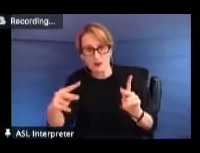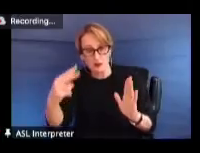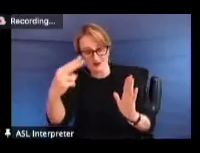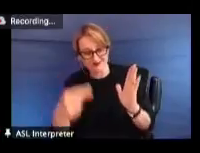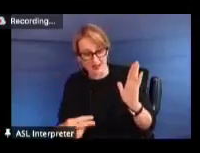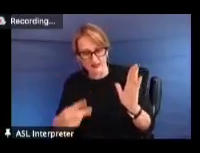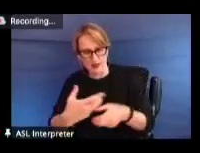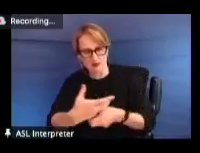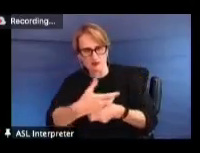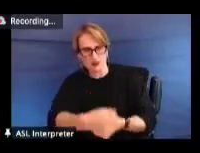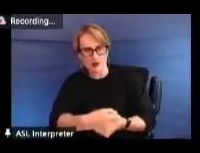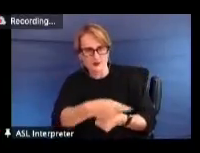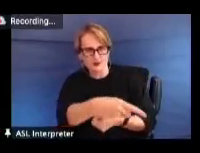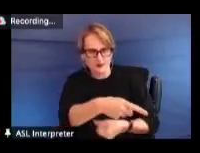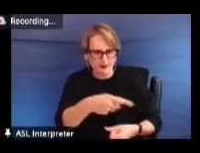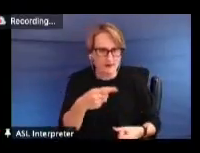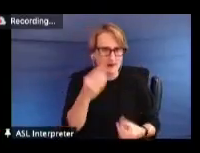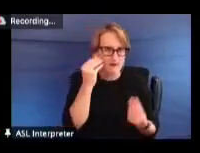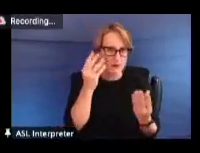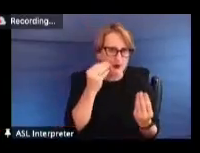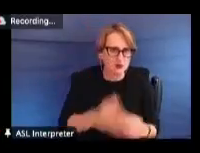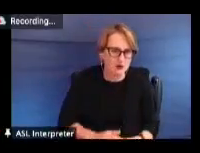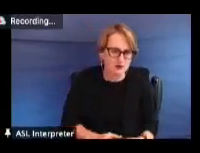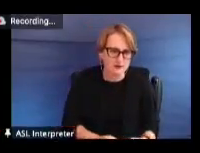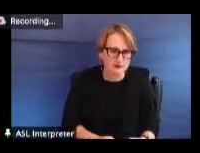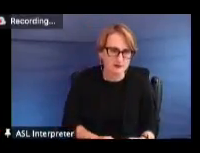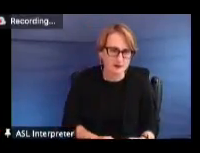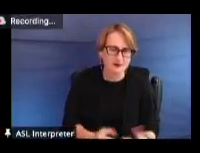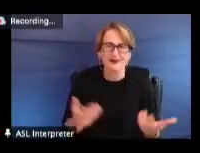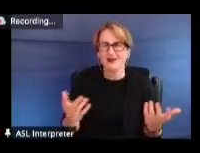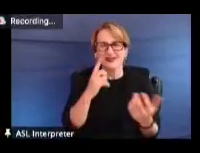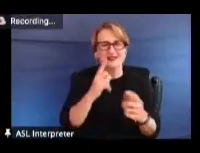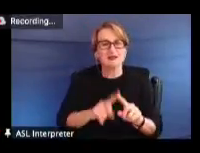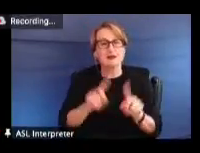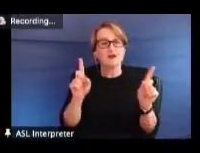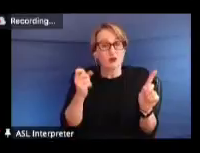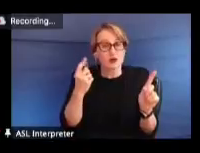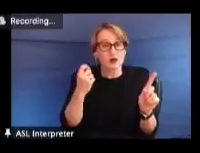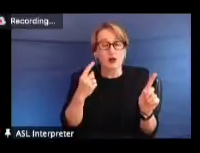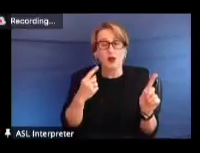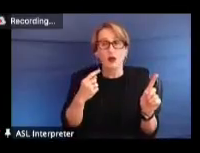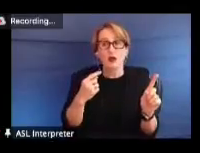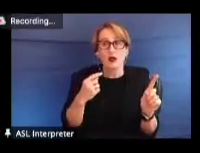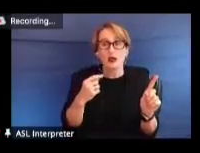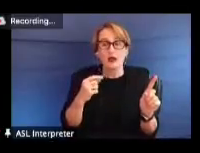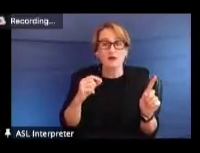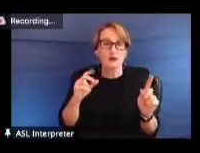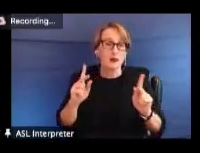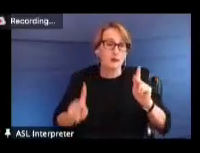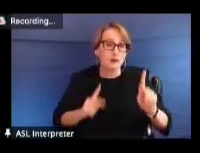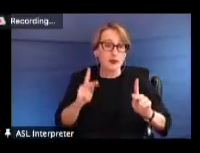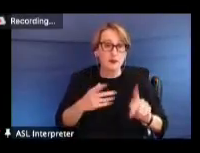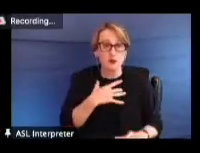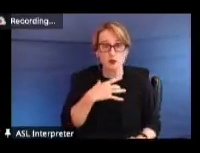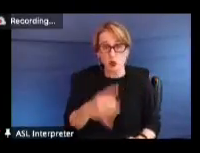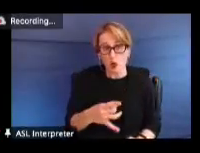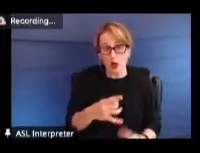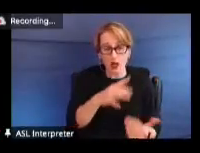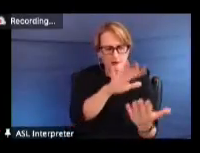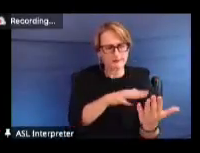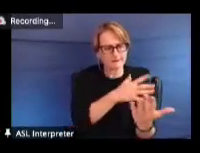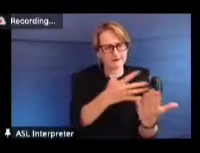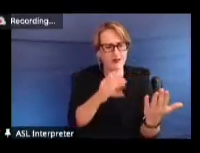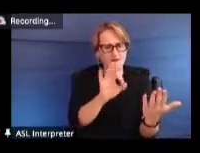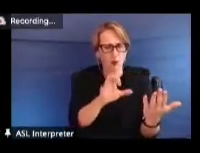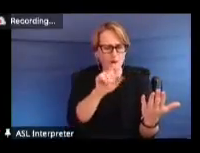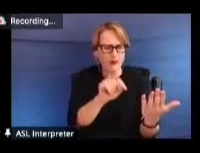we have. It's one thing if there's people don't like the way, data shows up and says, well, why